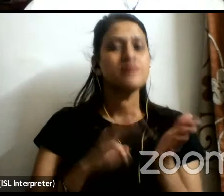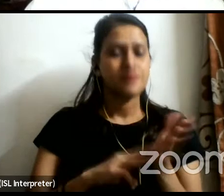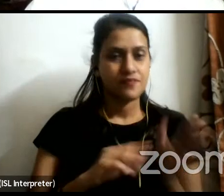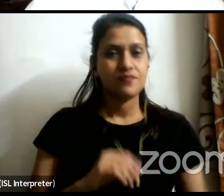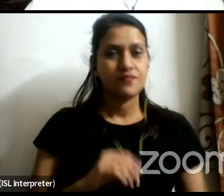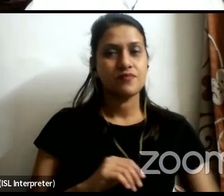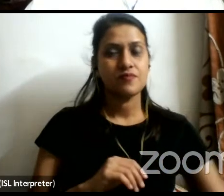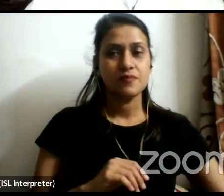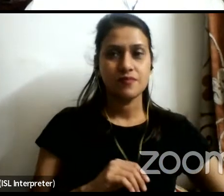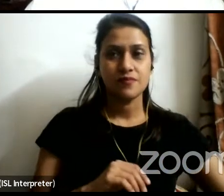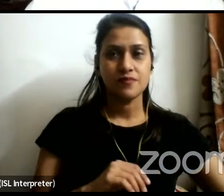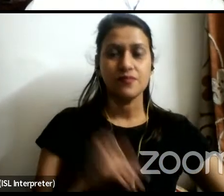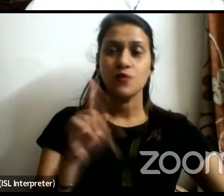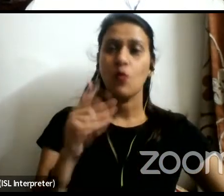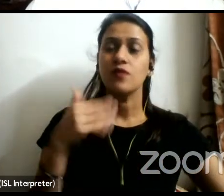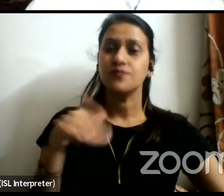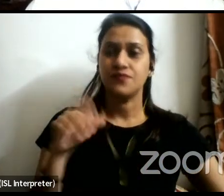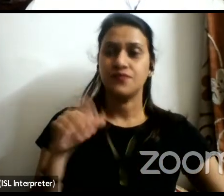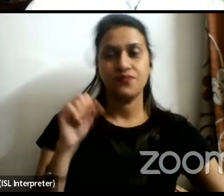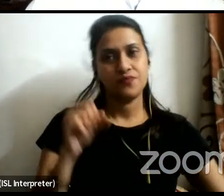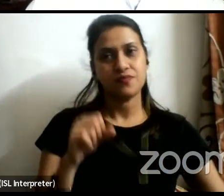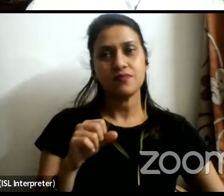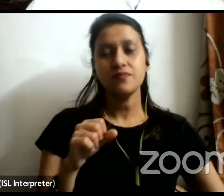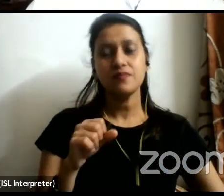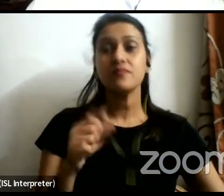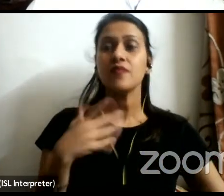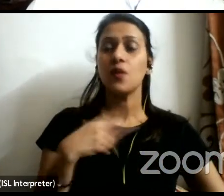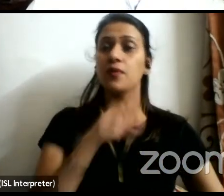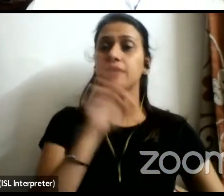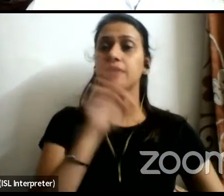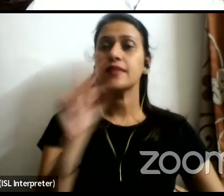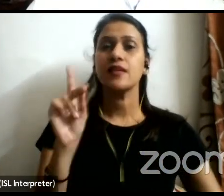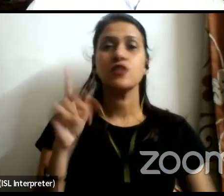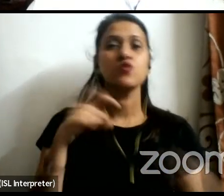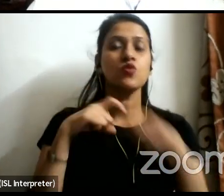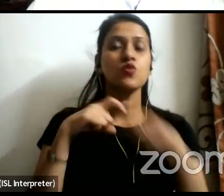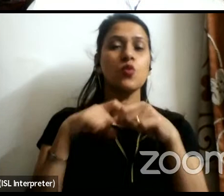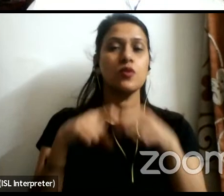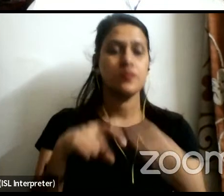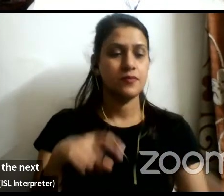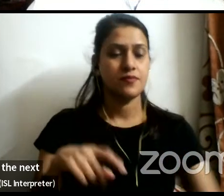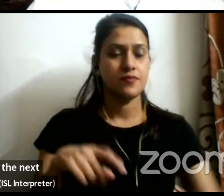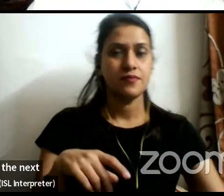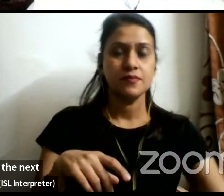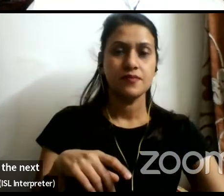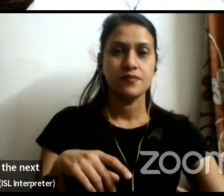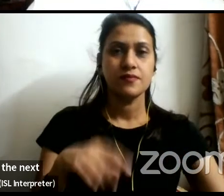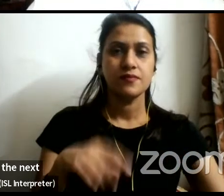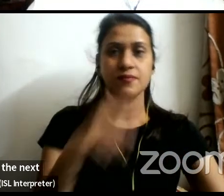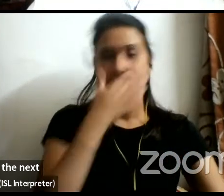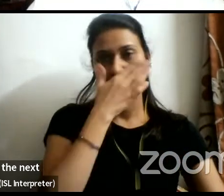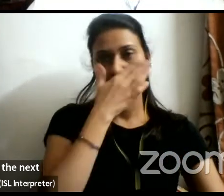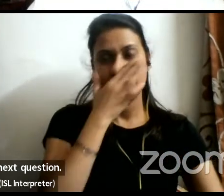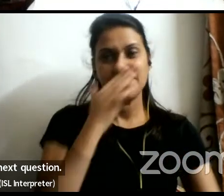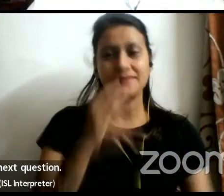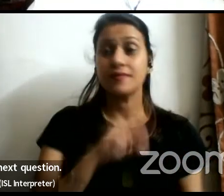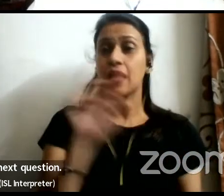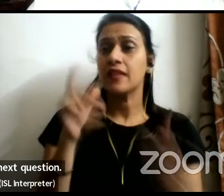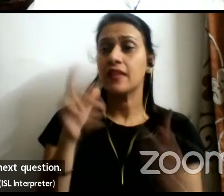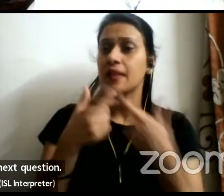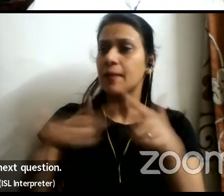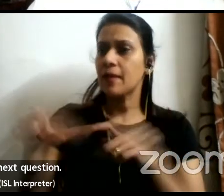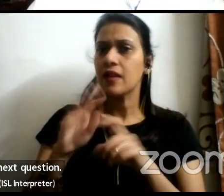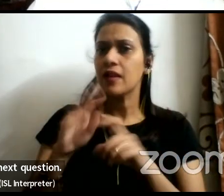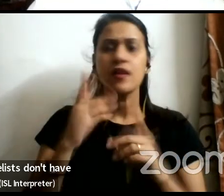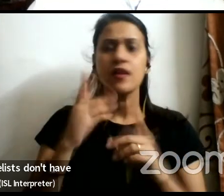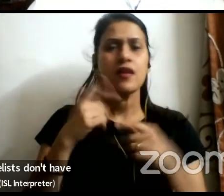These are one of those things. Anyway, I'm just moving on to the next question. And as long as the other panelists don't have any other remarks,